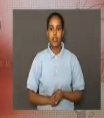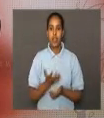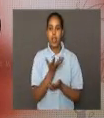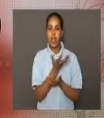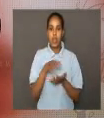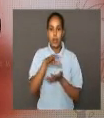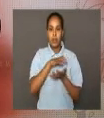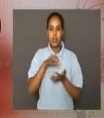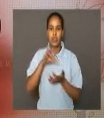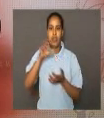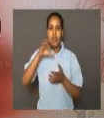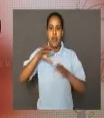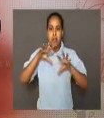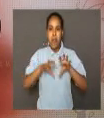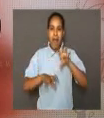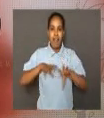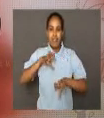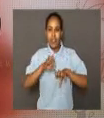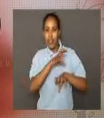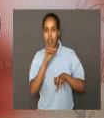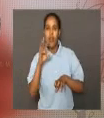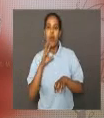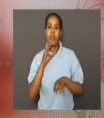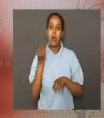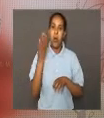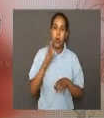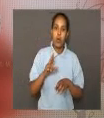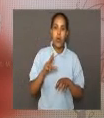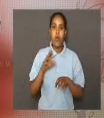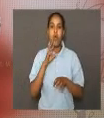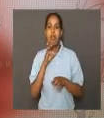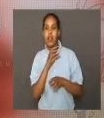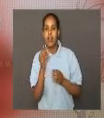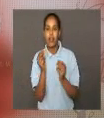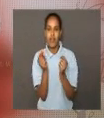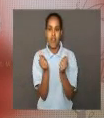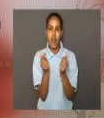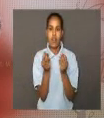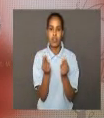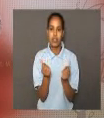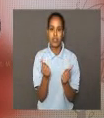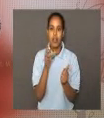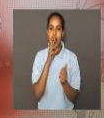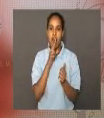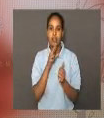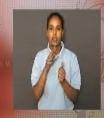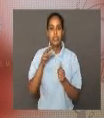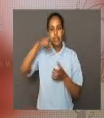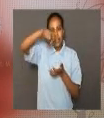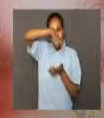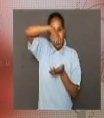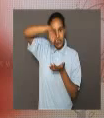mixture of mud and water, or water and flour, are